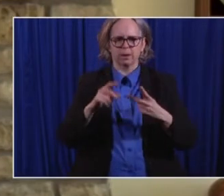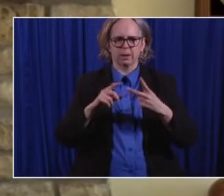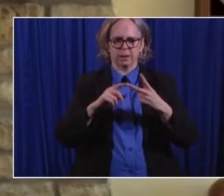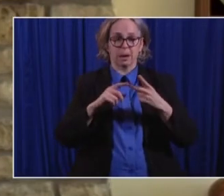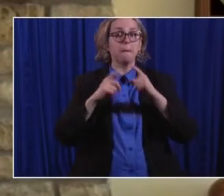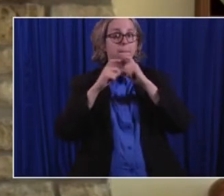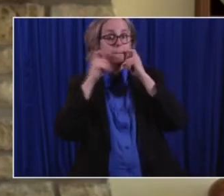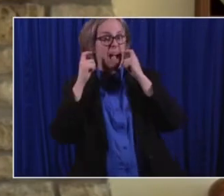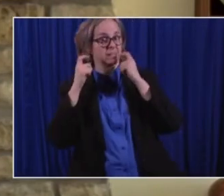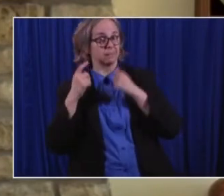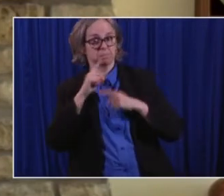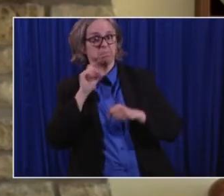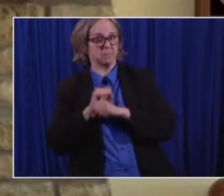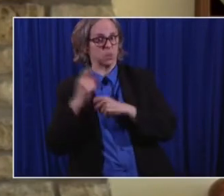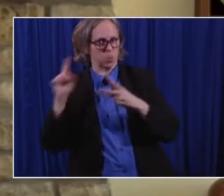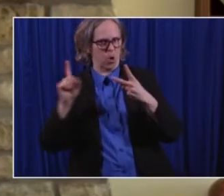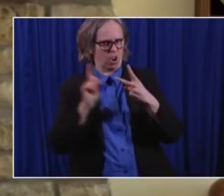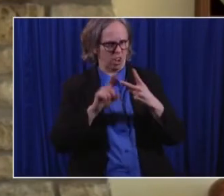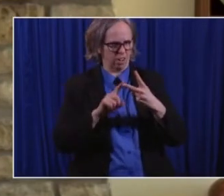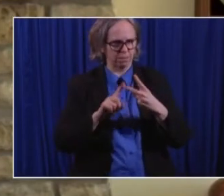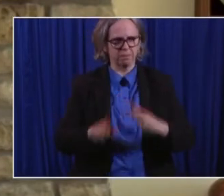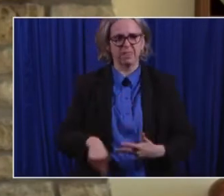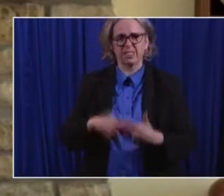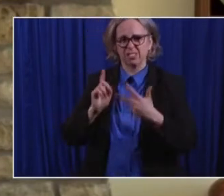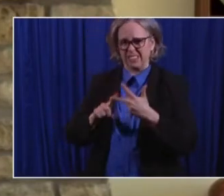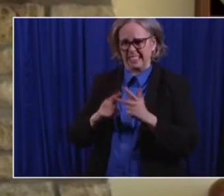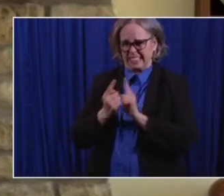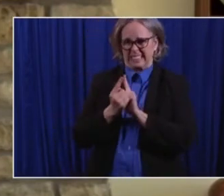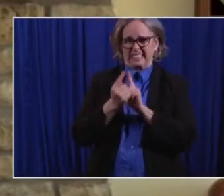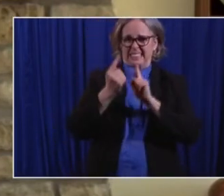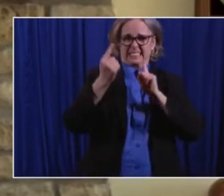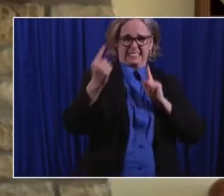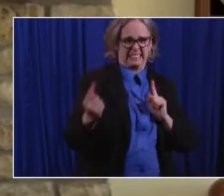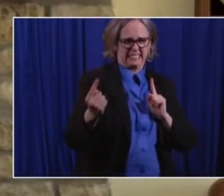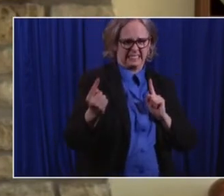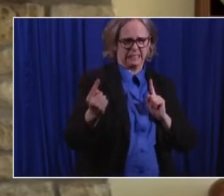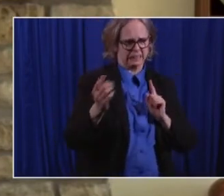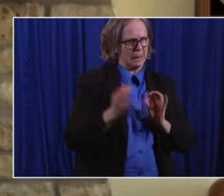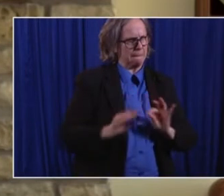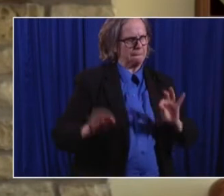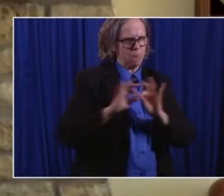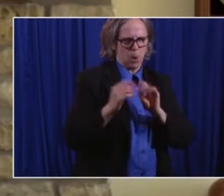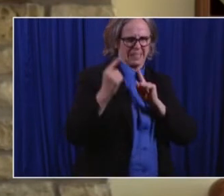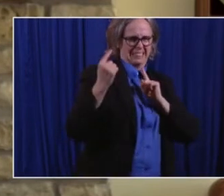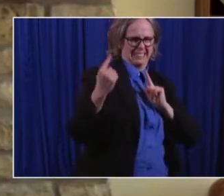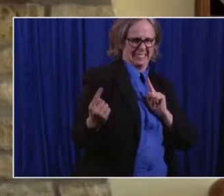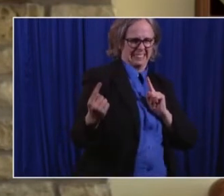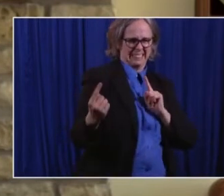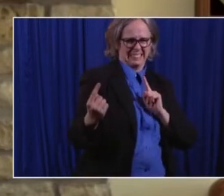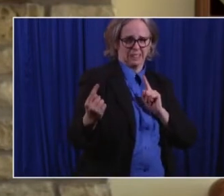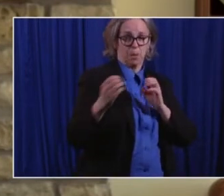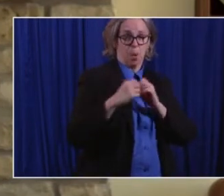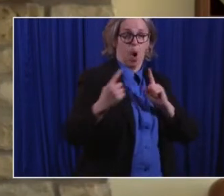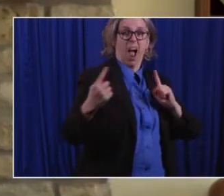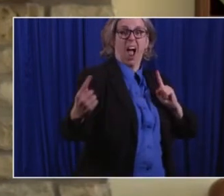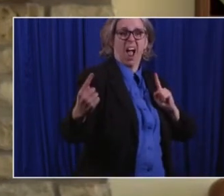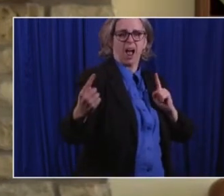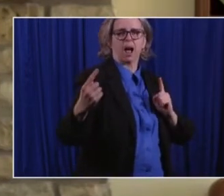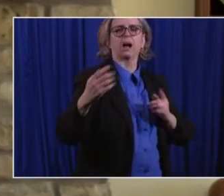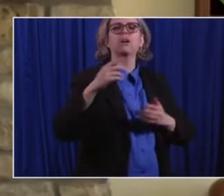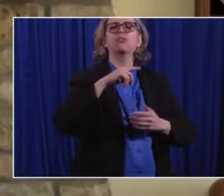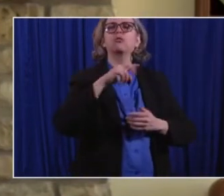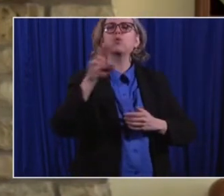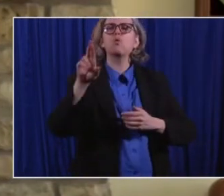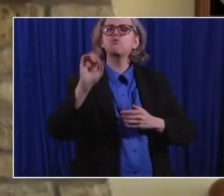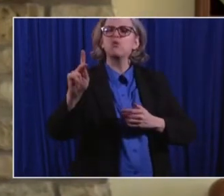are from someone's face, the better off you are. Face to face, that's how it's transmitted. Time and close proximity to another does